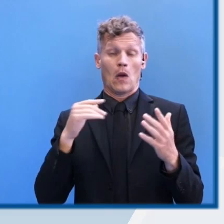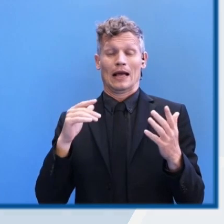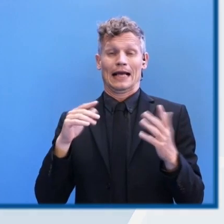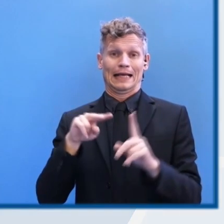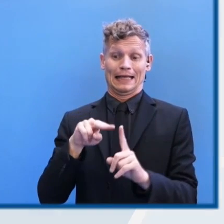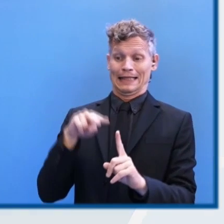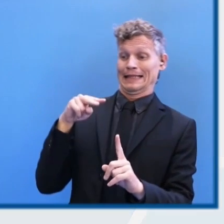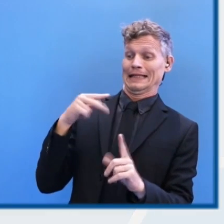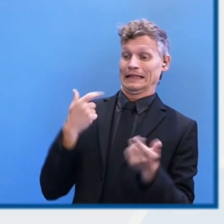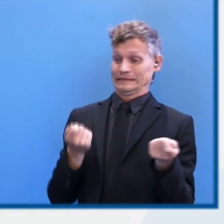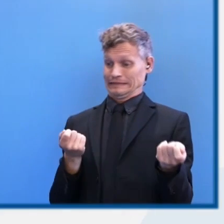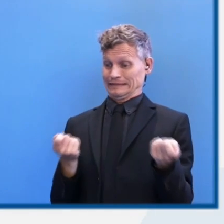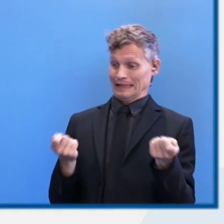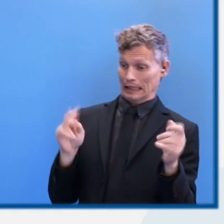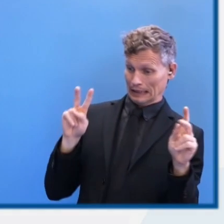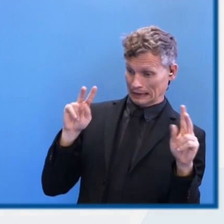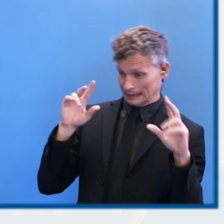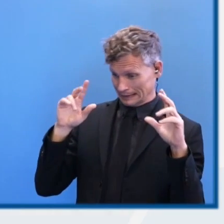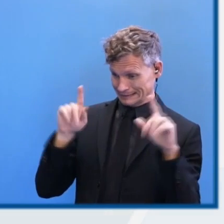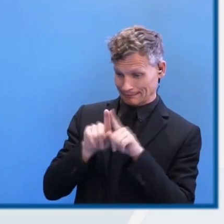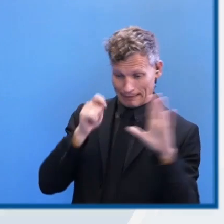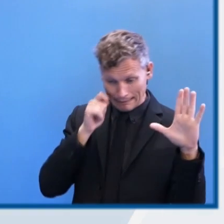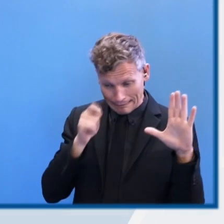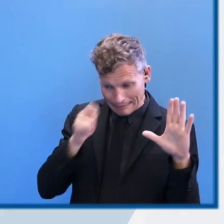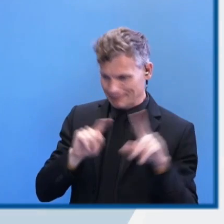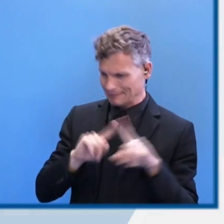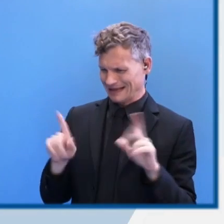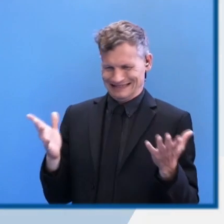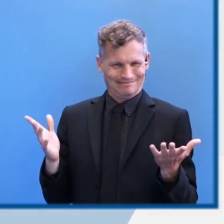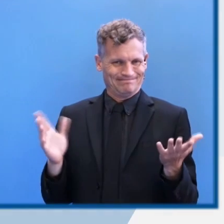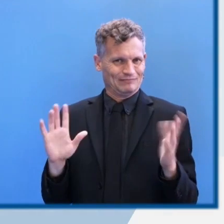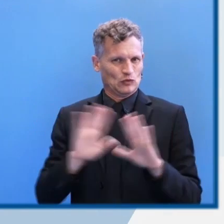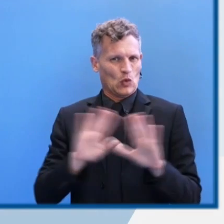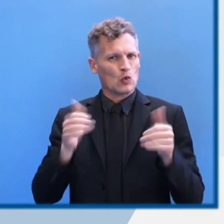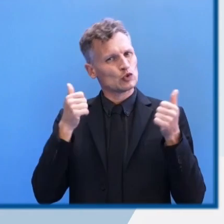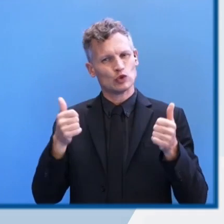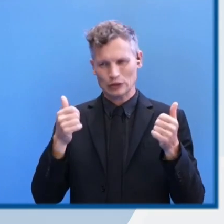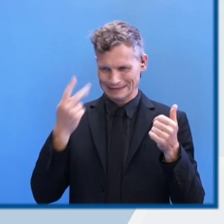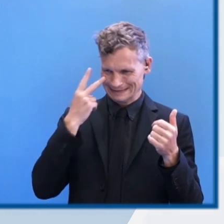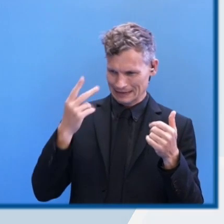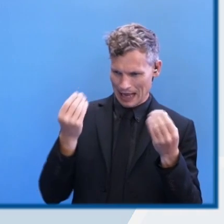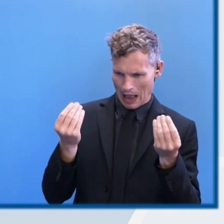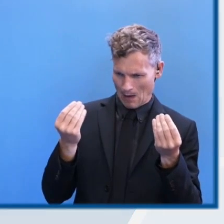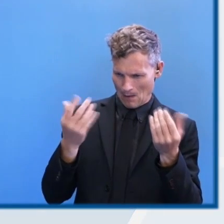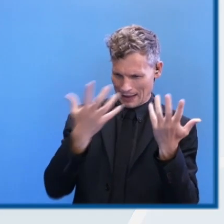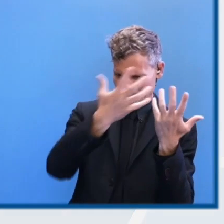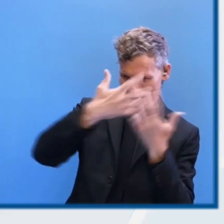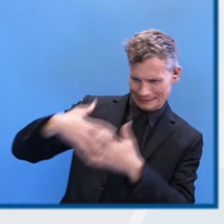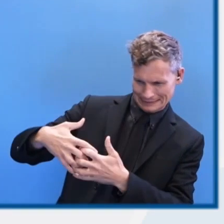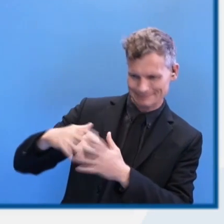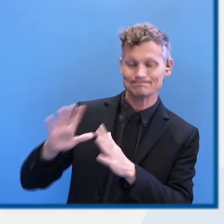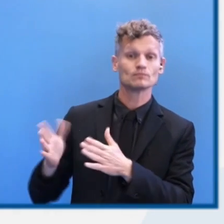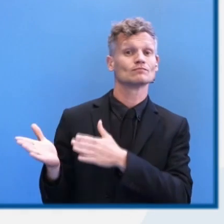second is that if you are actually looking at many aspects of